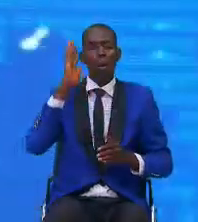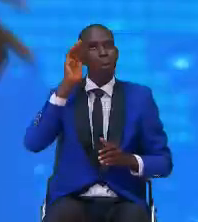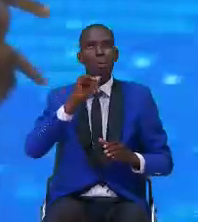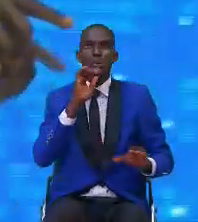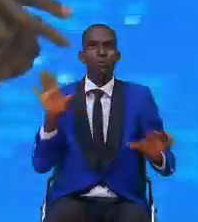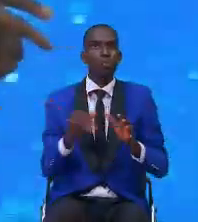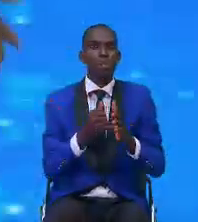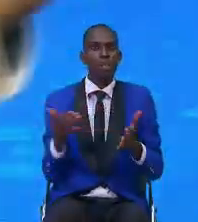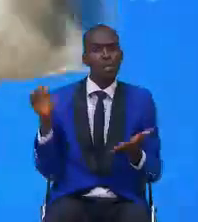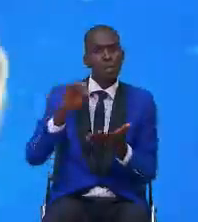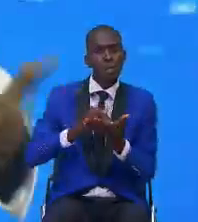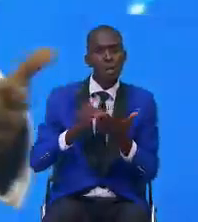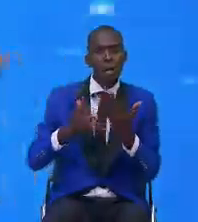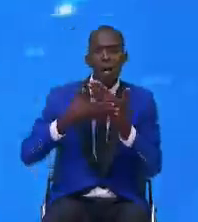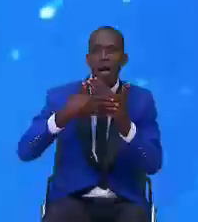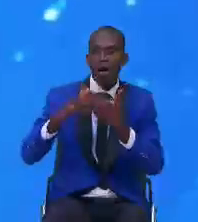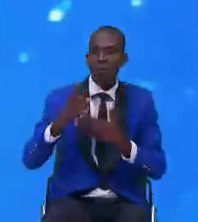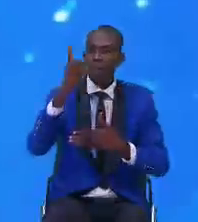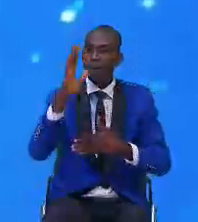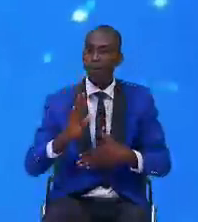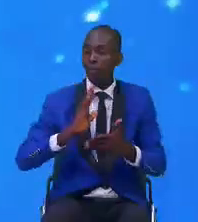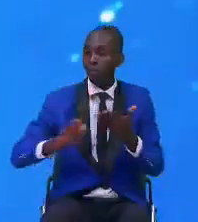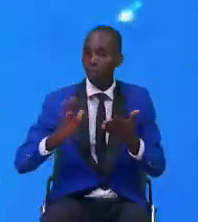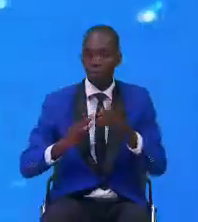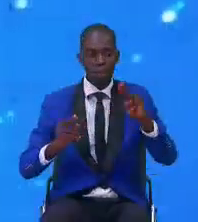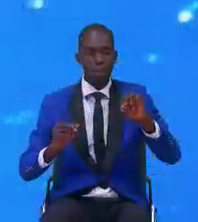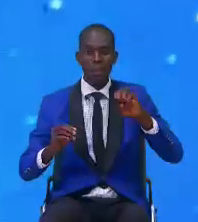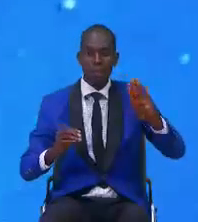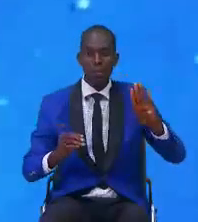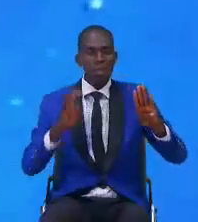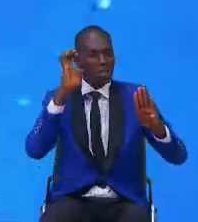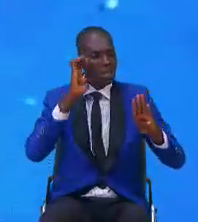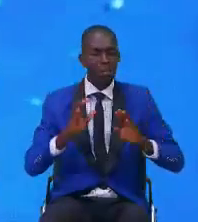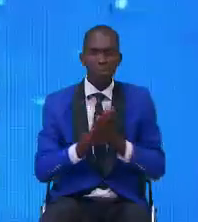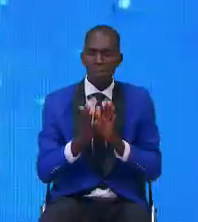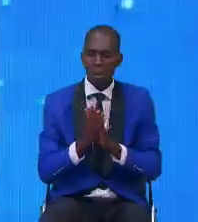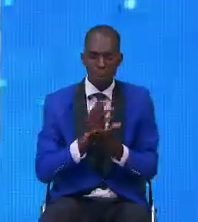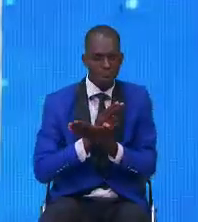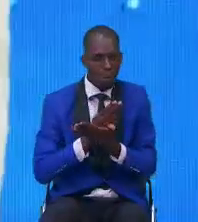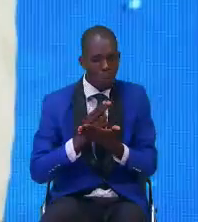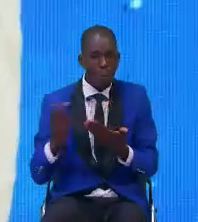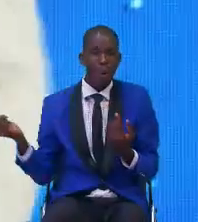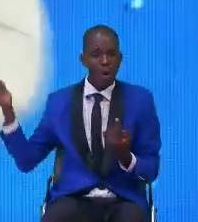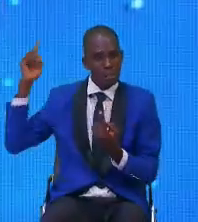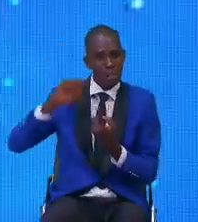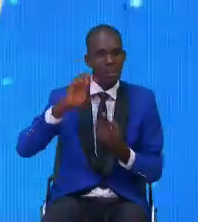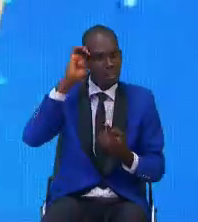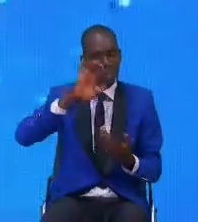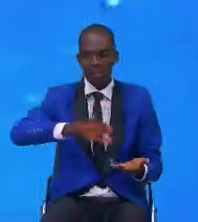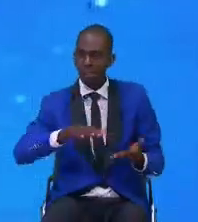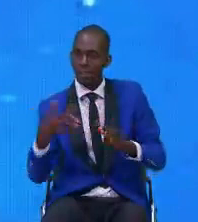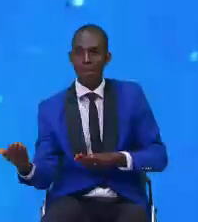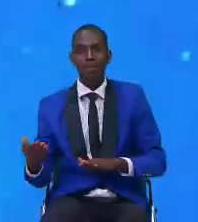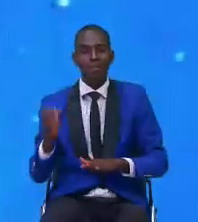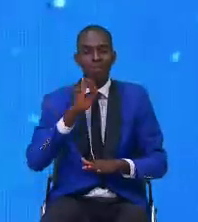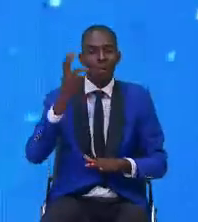Lord forgave him and after the Lord changed his life, he didn't raise up any idol anymore until he died. He didn't throw anybody